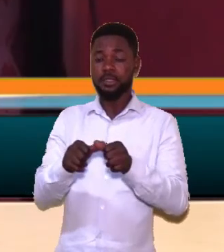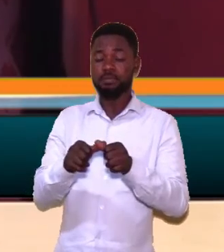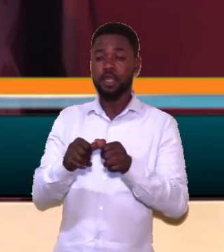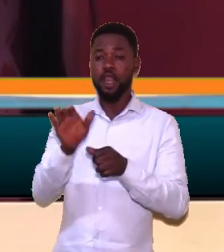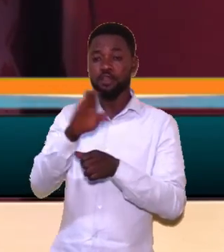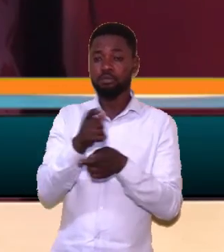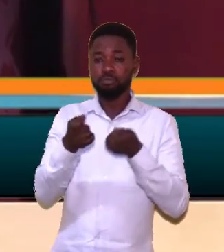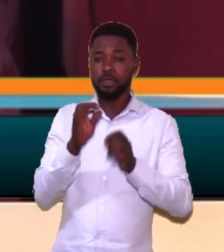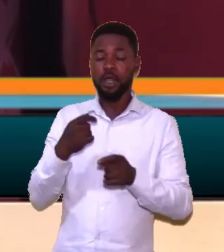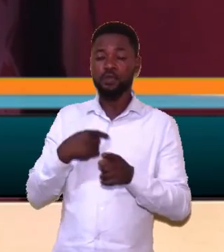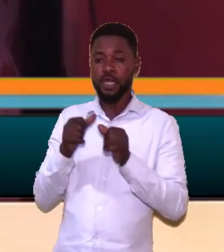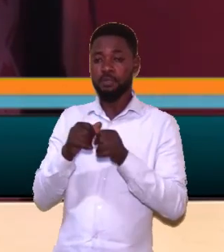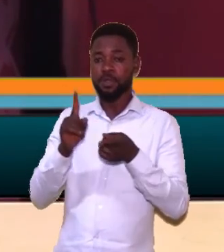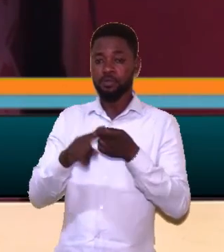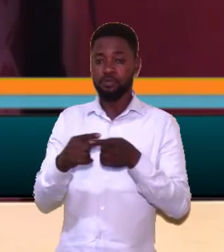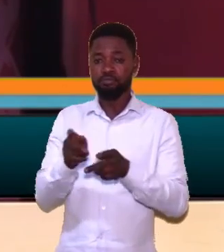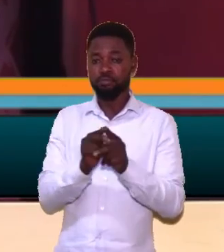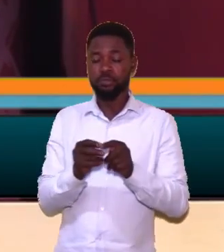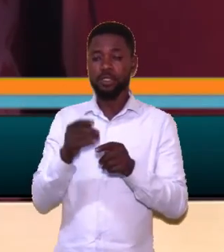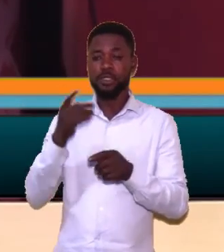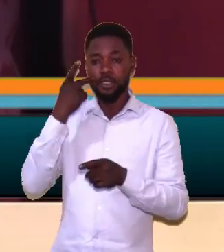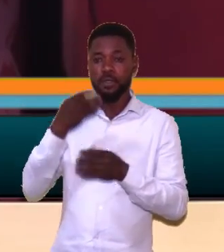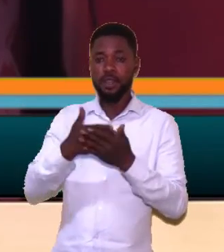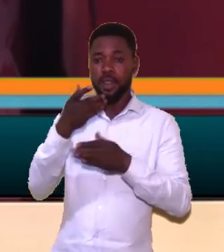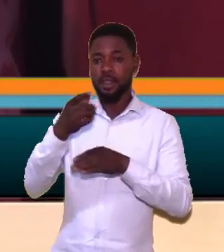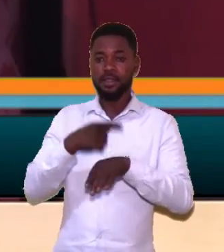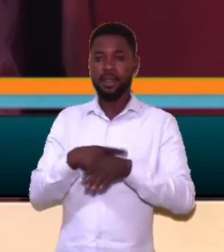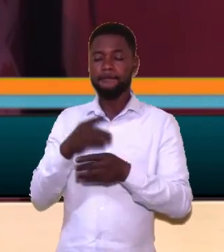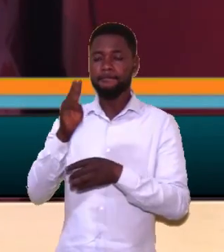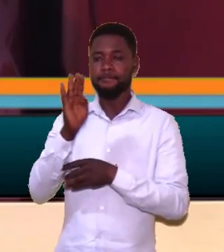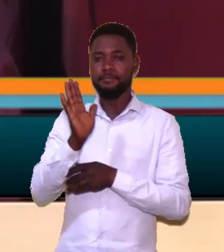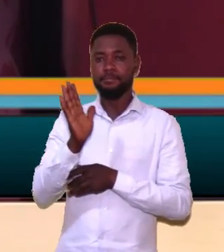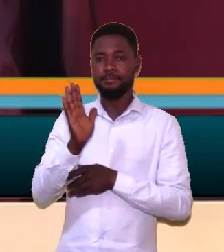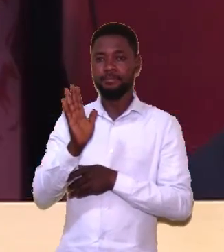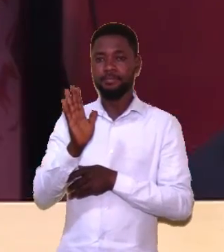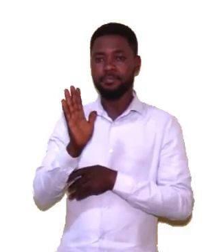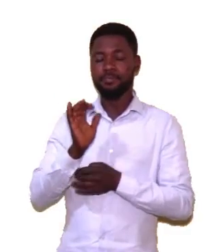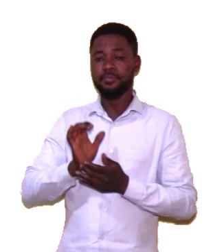and I remain your anchor, Wunmi Tolualalade. See you next time. Bye for now.